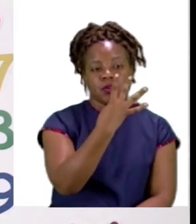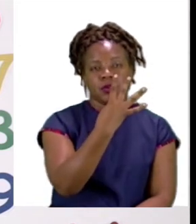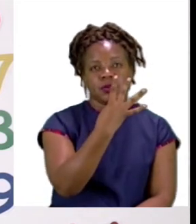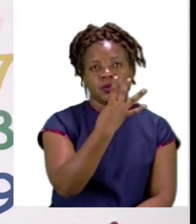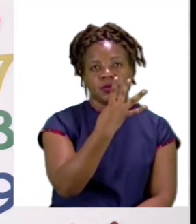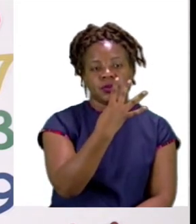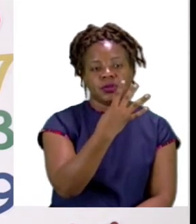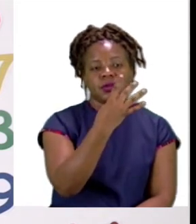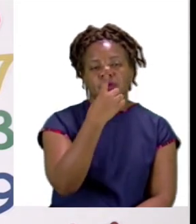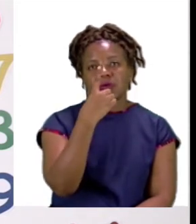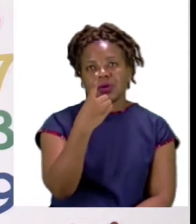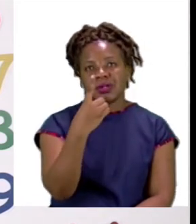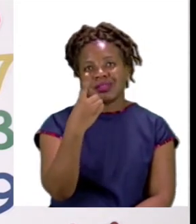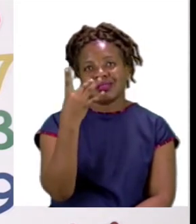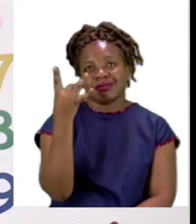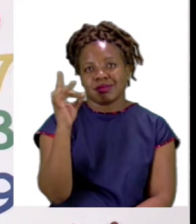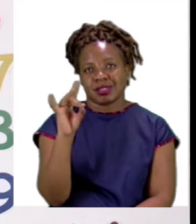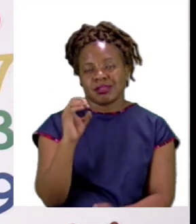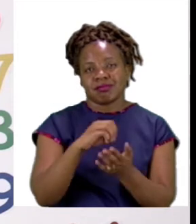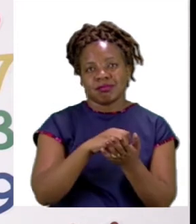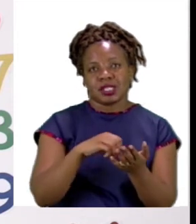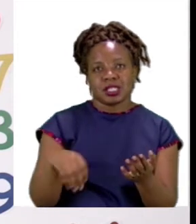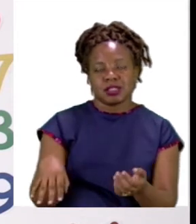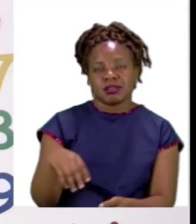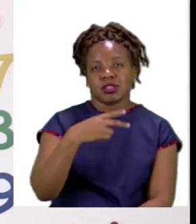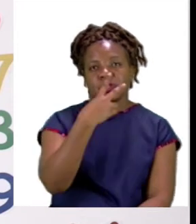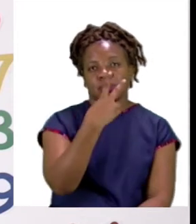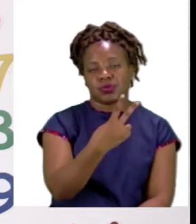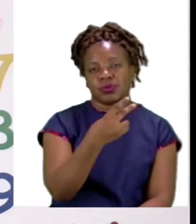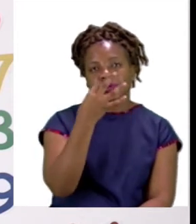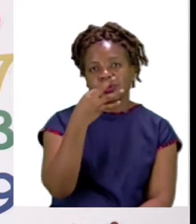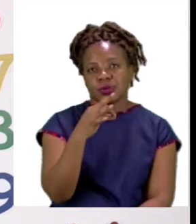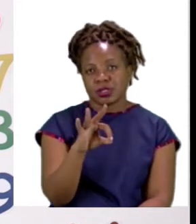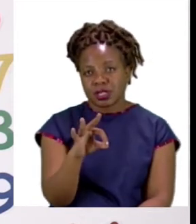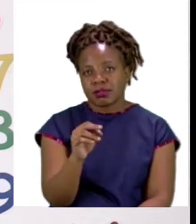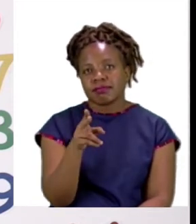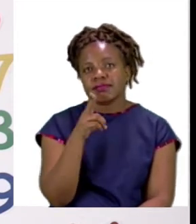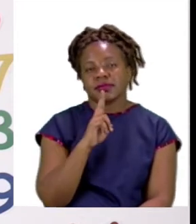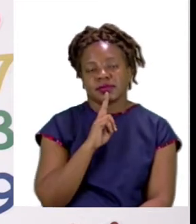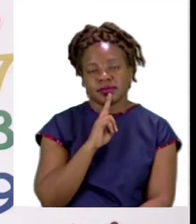418 minus 29 now becomes